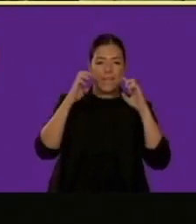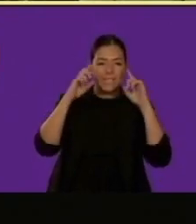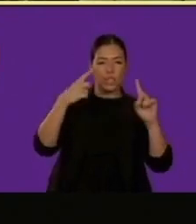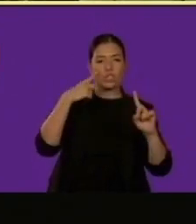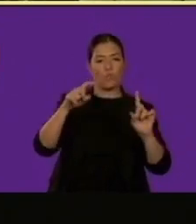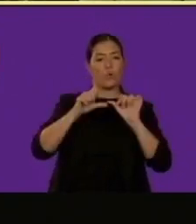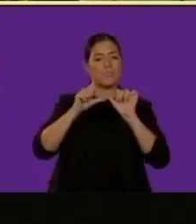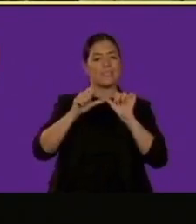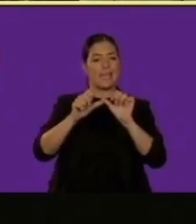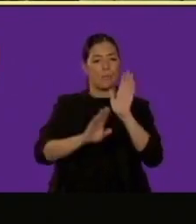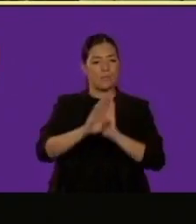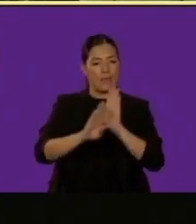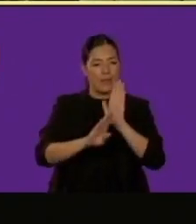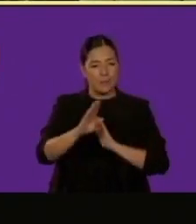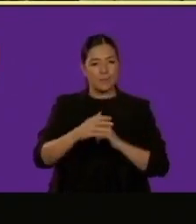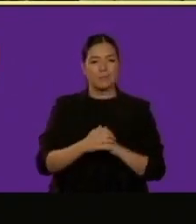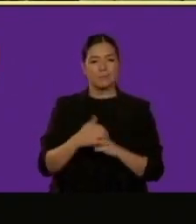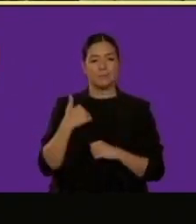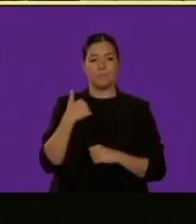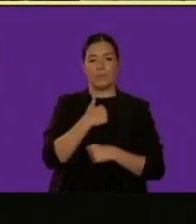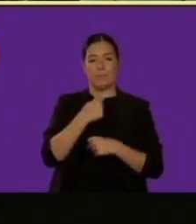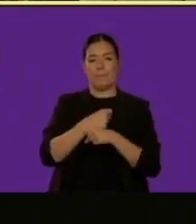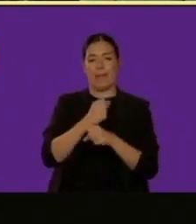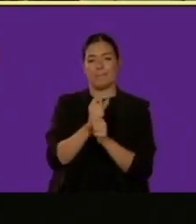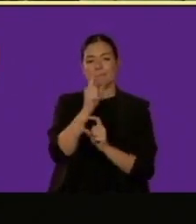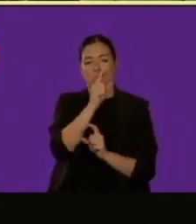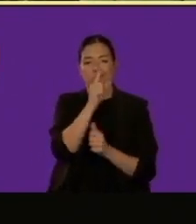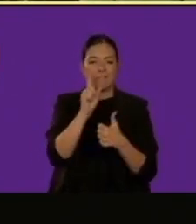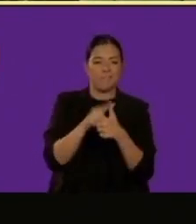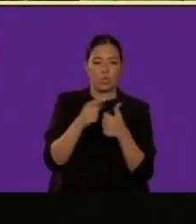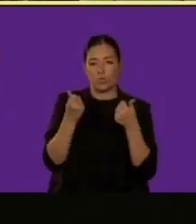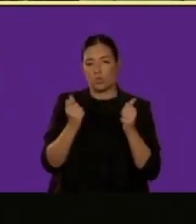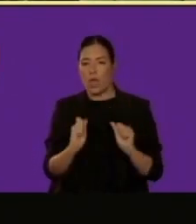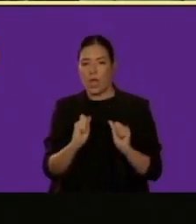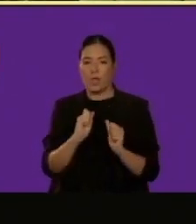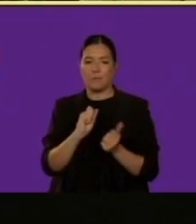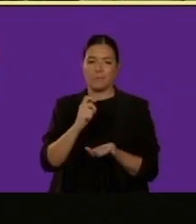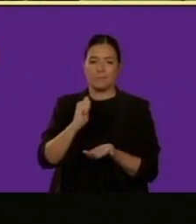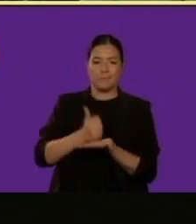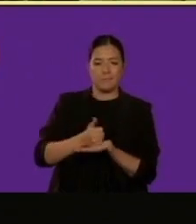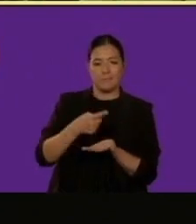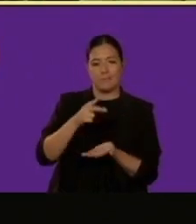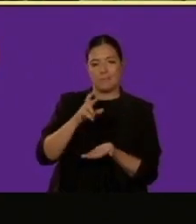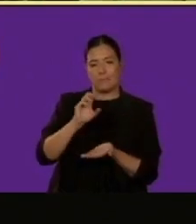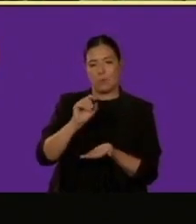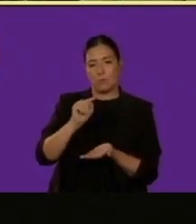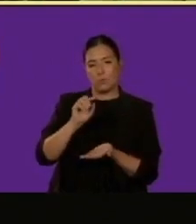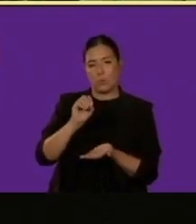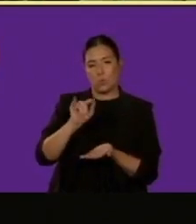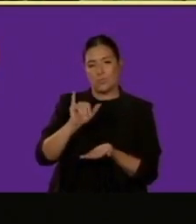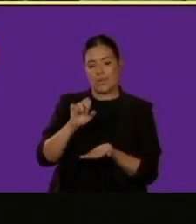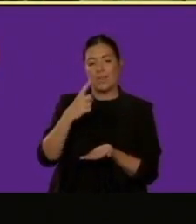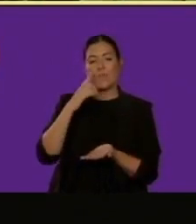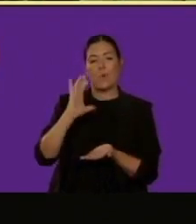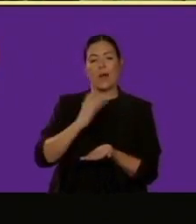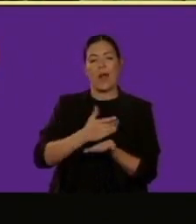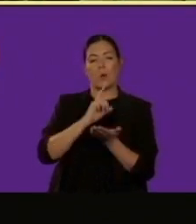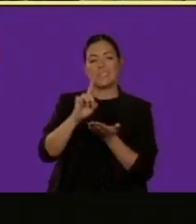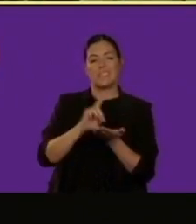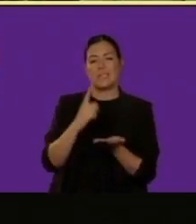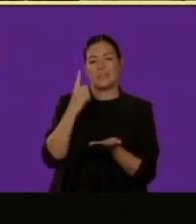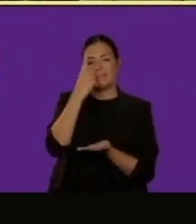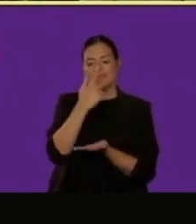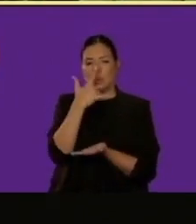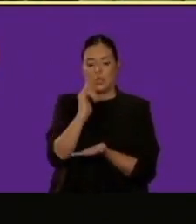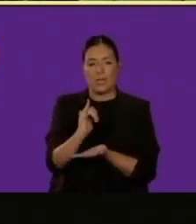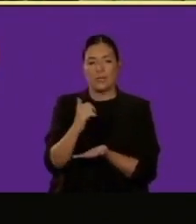us. And then we have here the second prototype with colors and shapes, because obviously we needed to